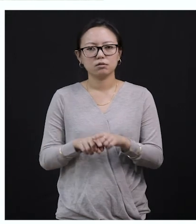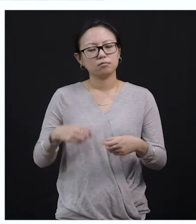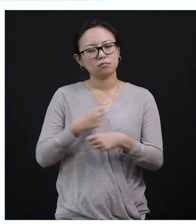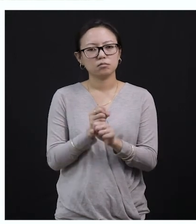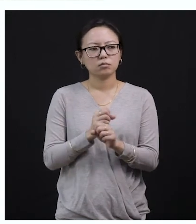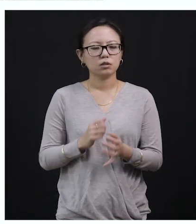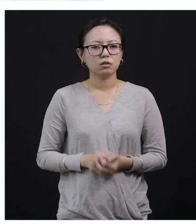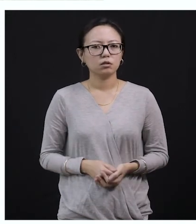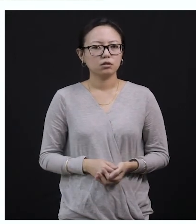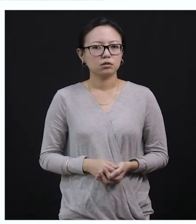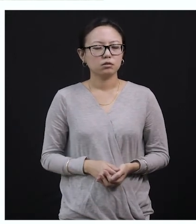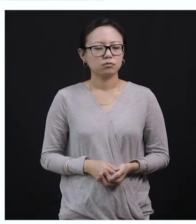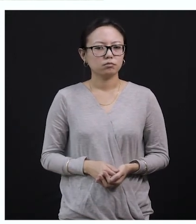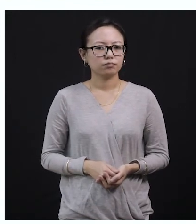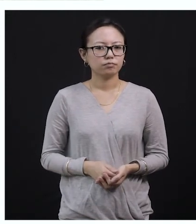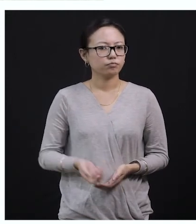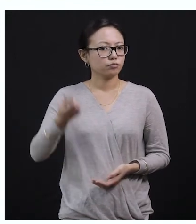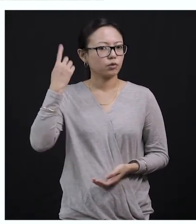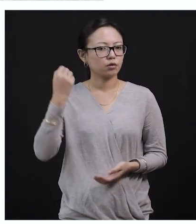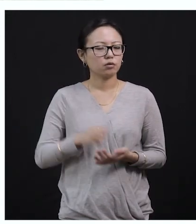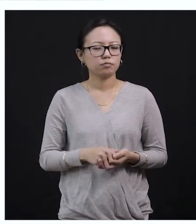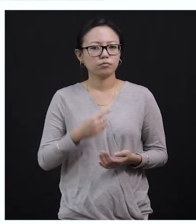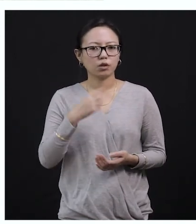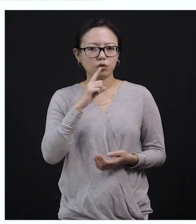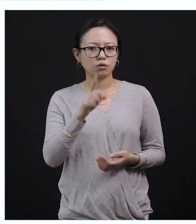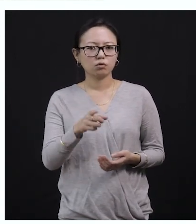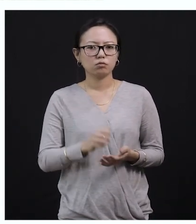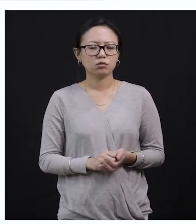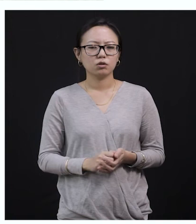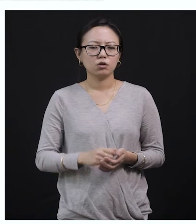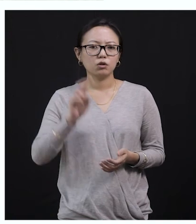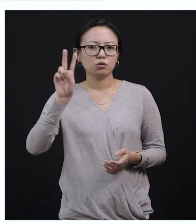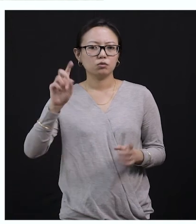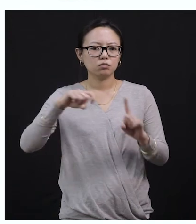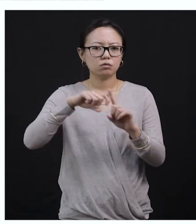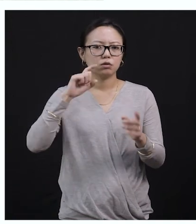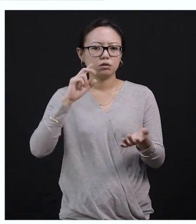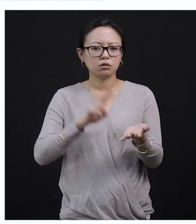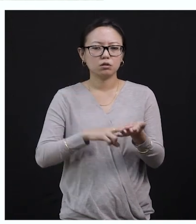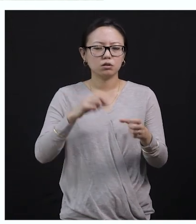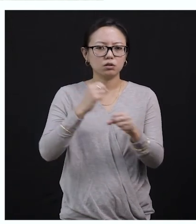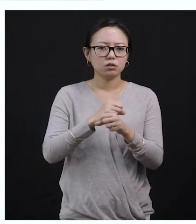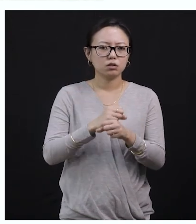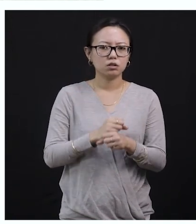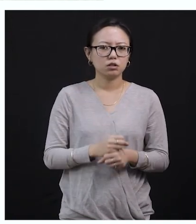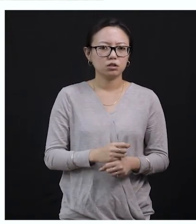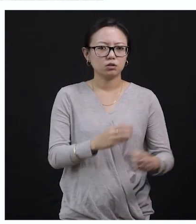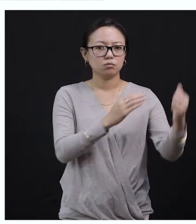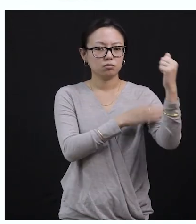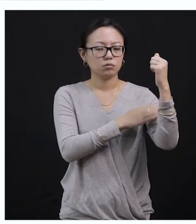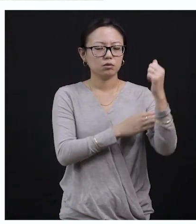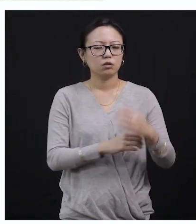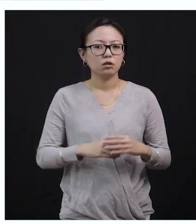that there were 2 great rulers, Bimbisara and Ajatashatru, right? They were father and son.